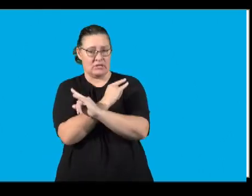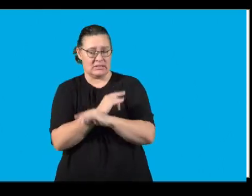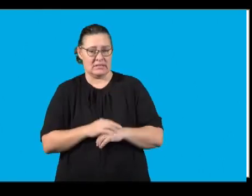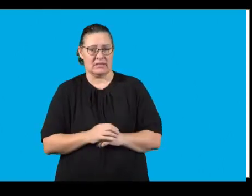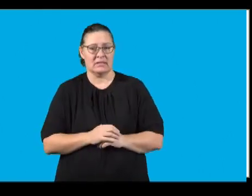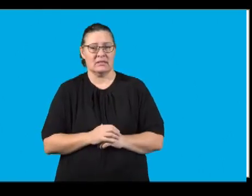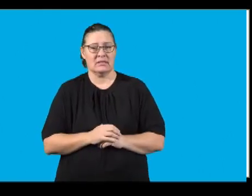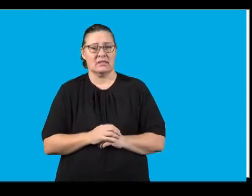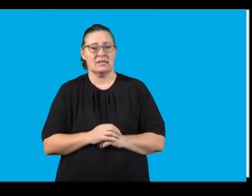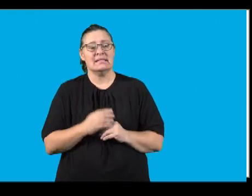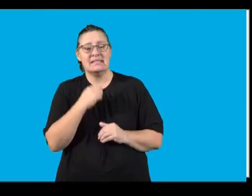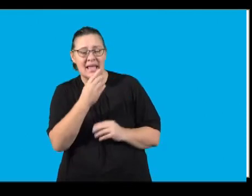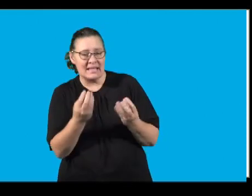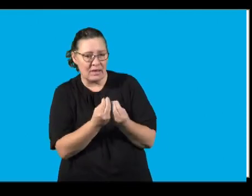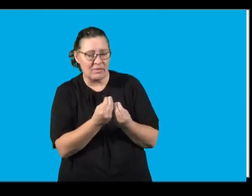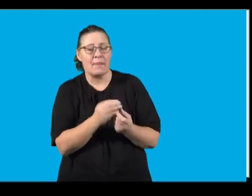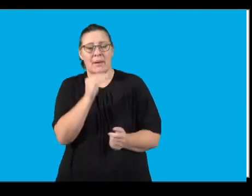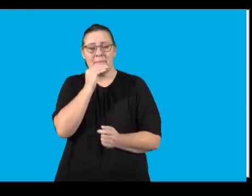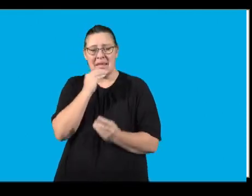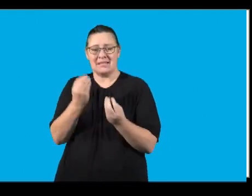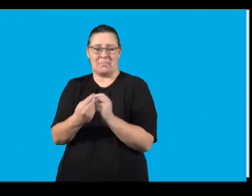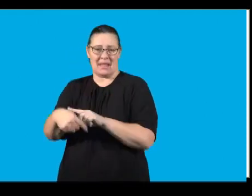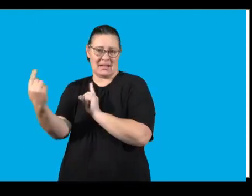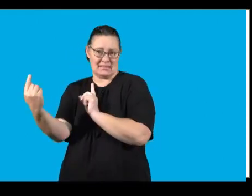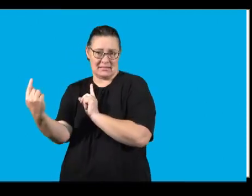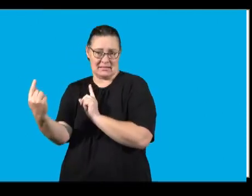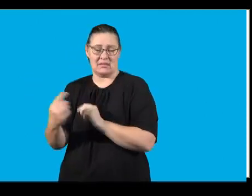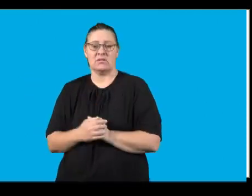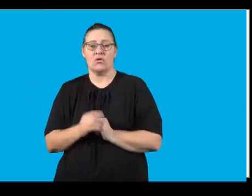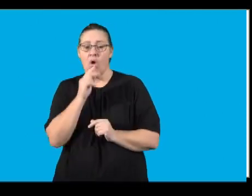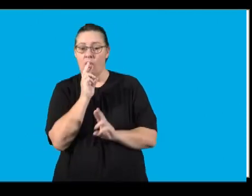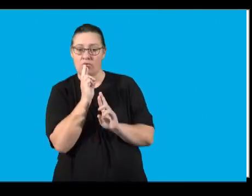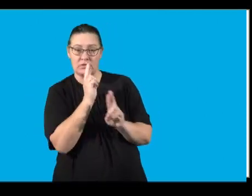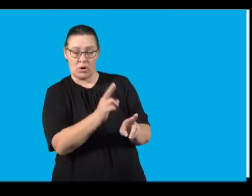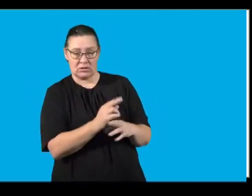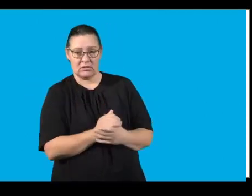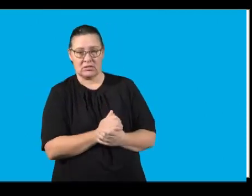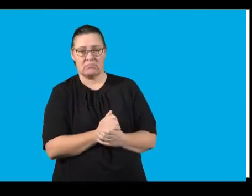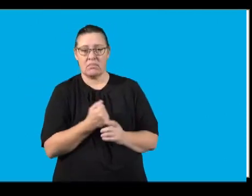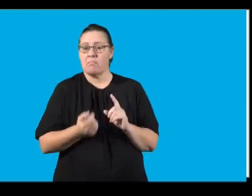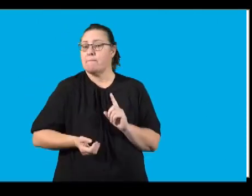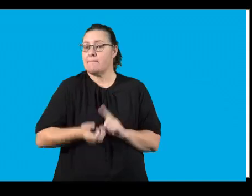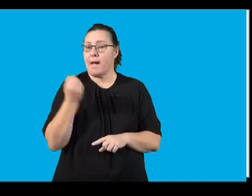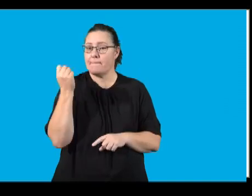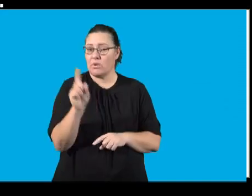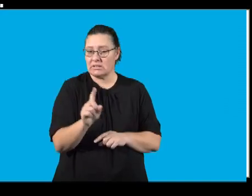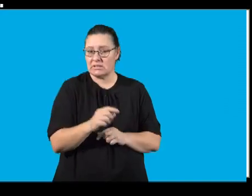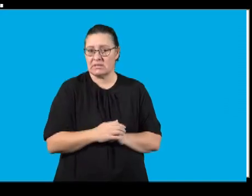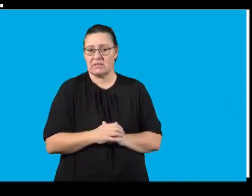saying something but implying something else. So in our response, we find